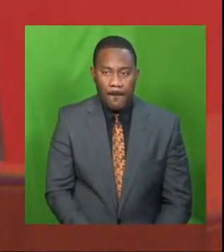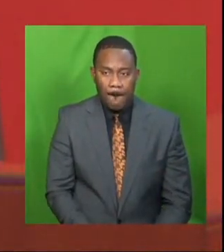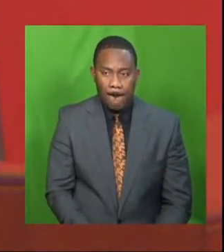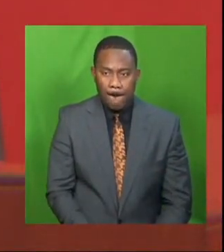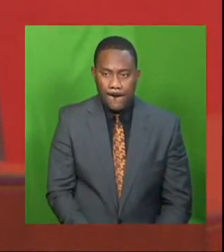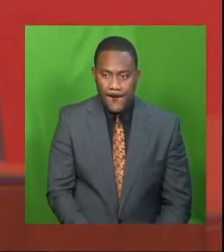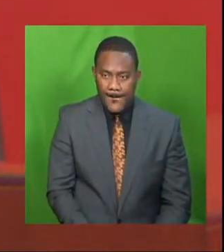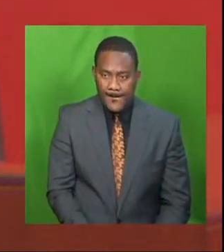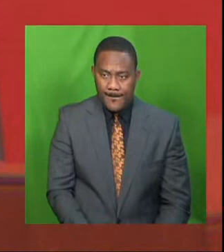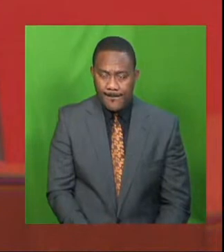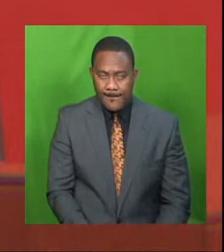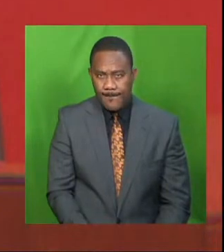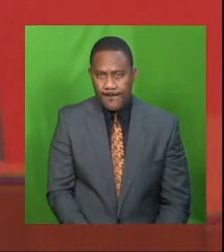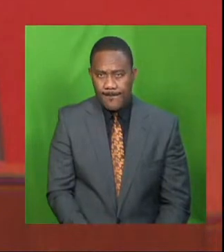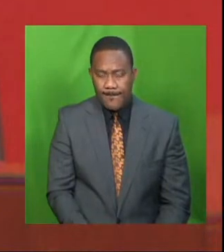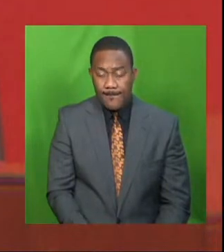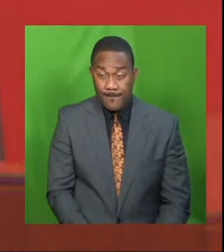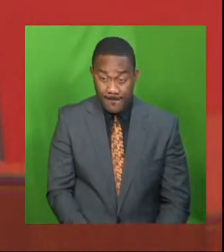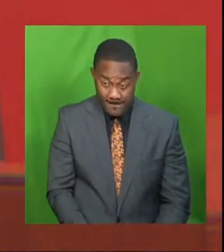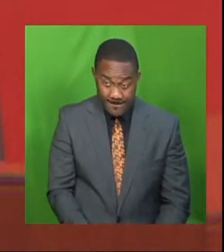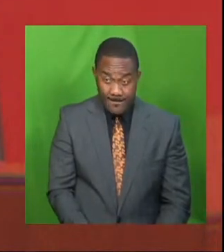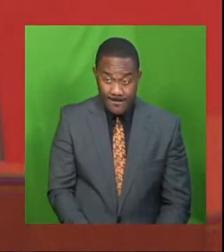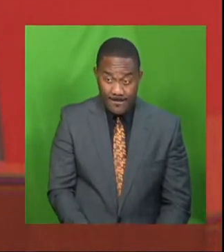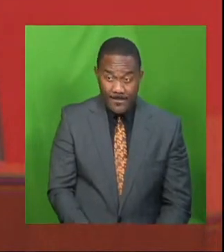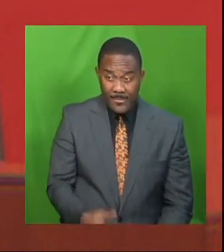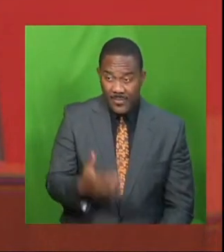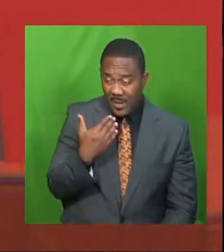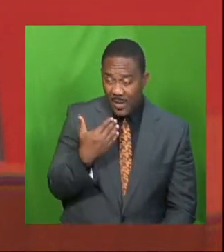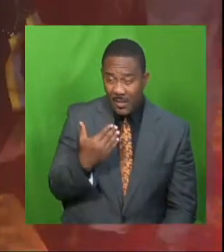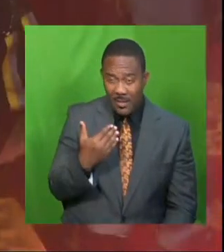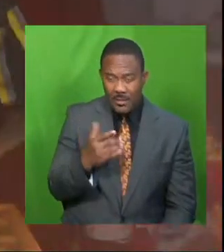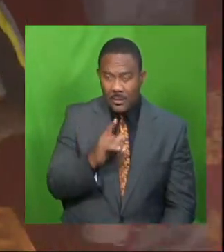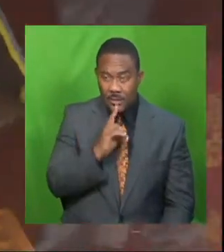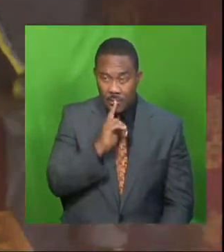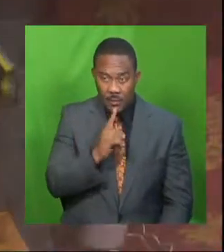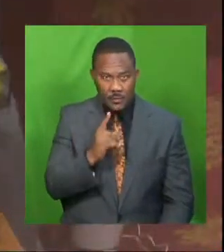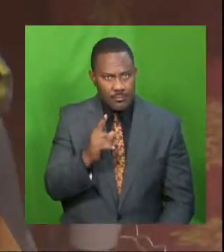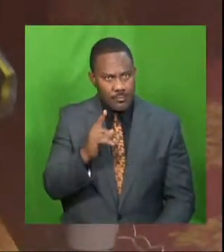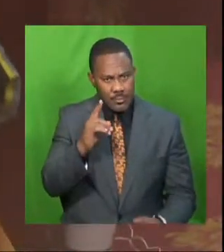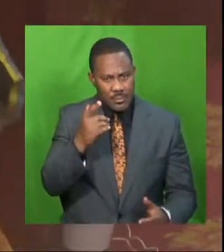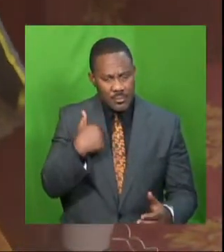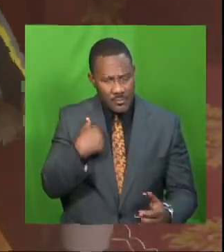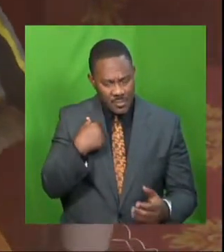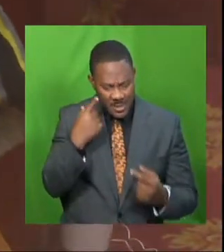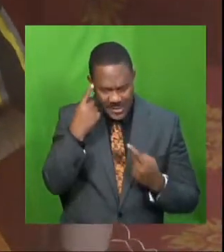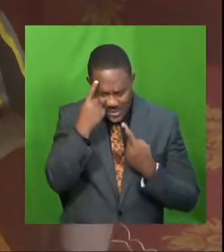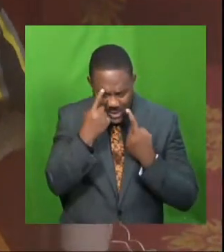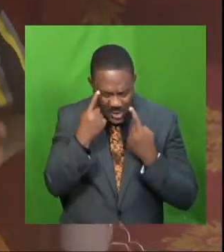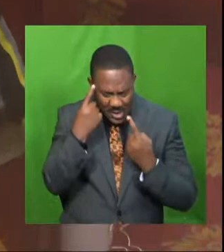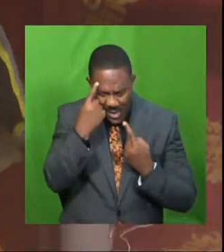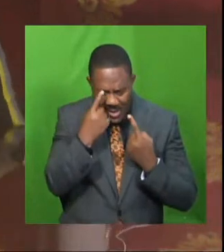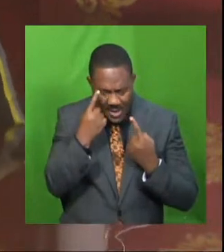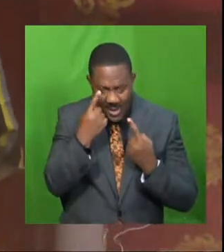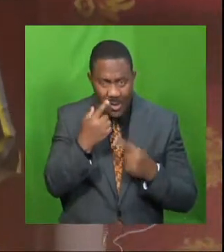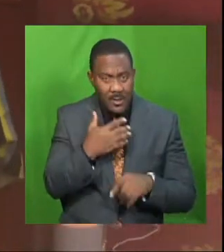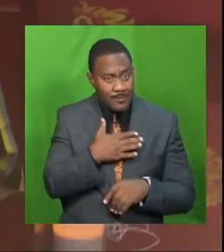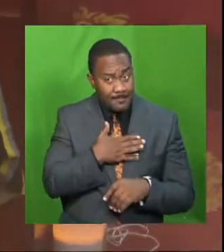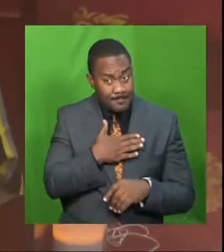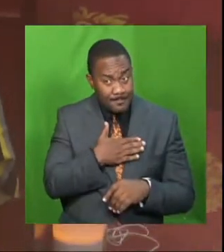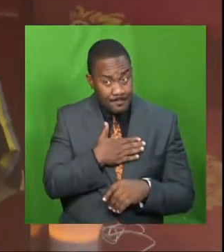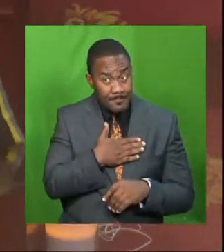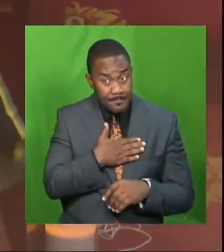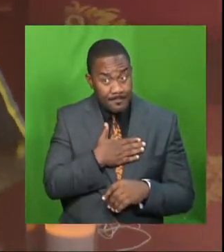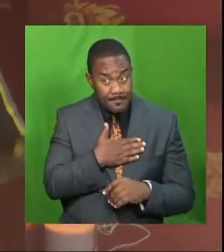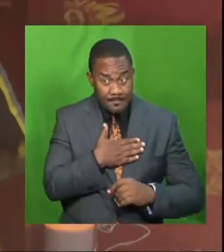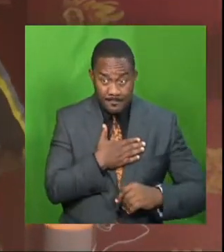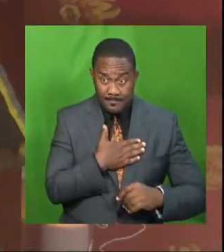Speaker, thank you. And I thank my colleague for the follow-up question. It is a matter of concern to myself, primarily also because I